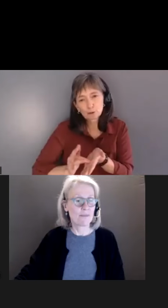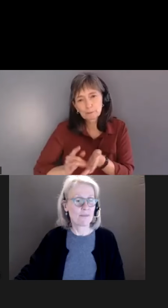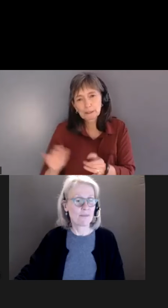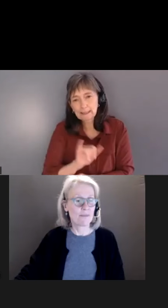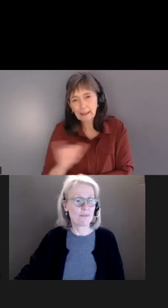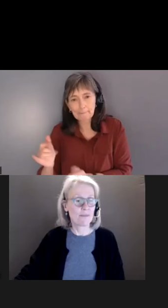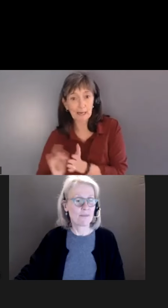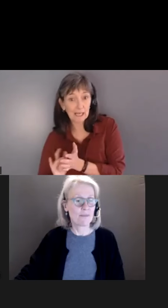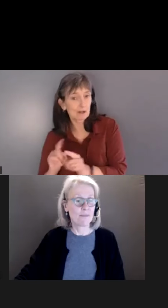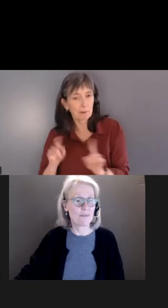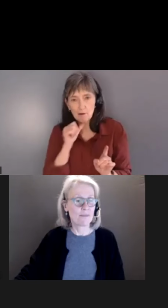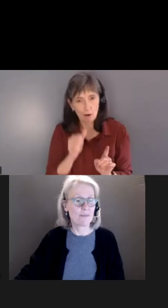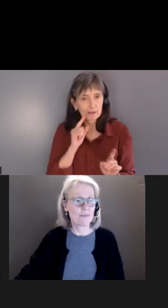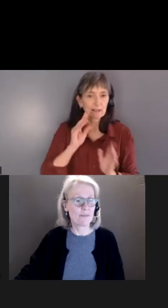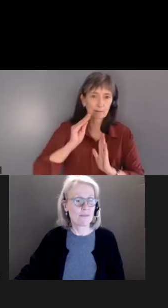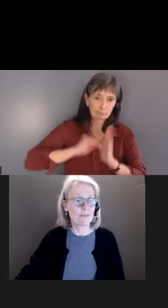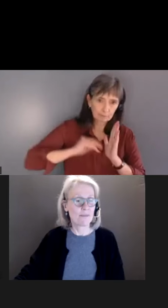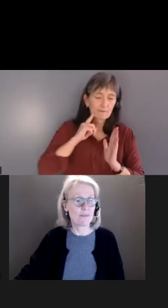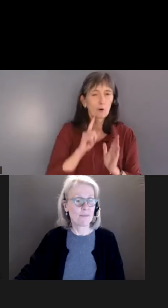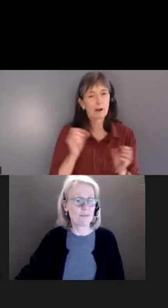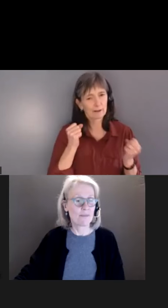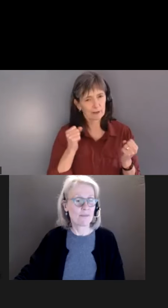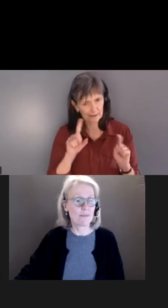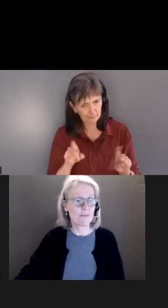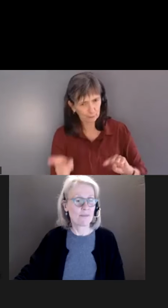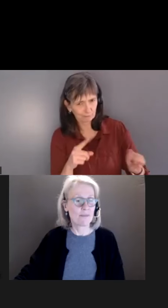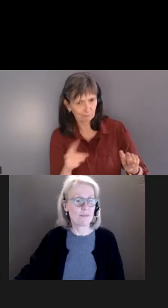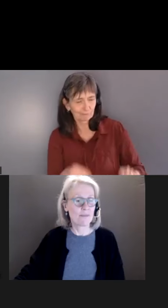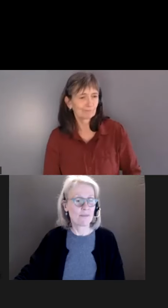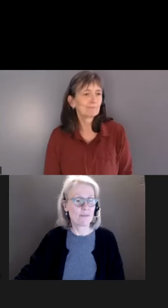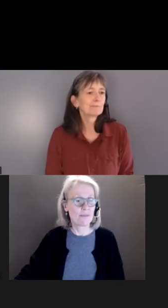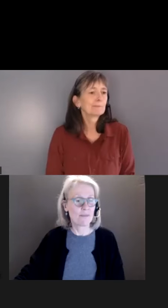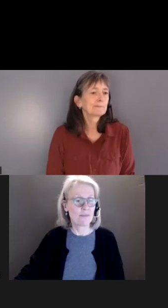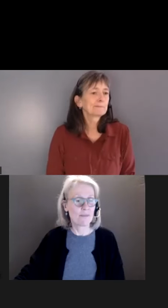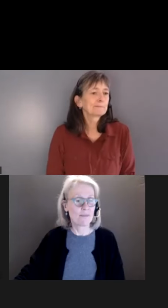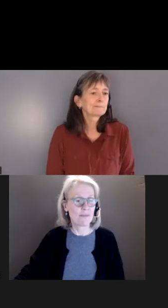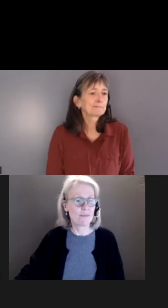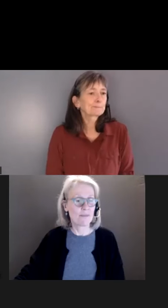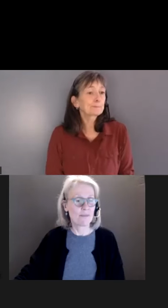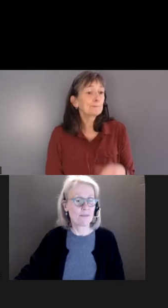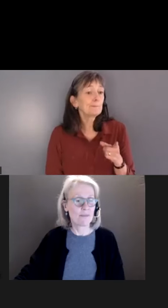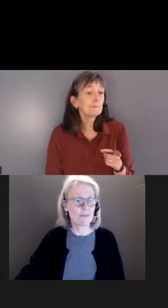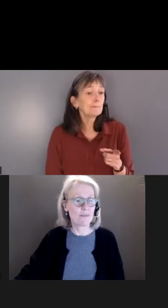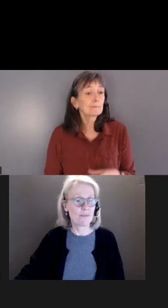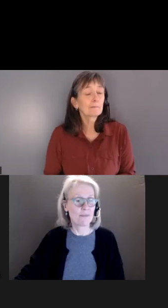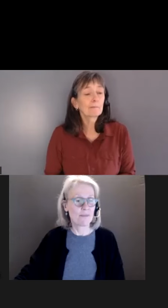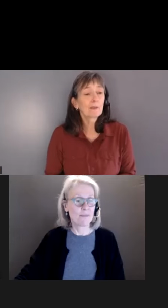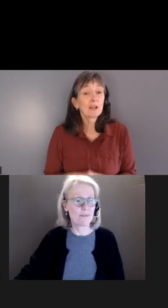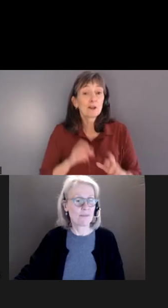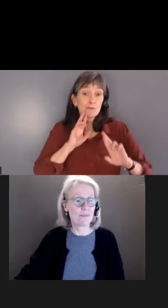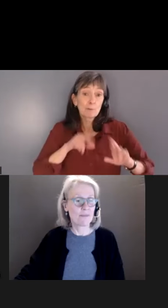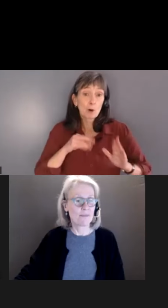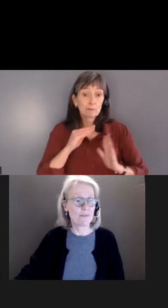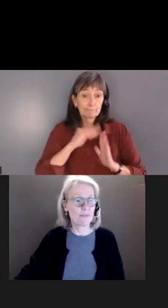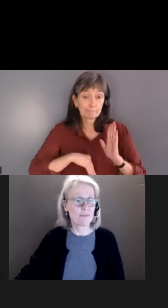And so in addition to outlining its framework on key factors that enable aging in the right place, in its report, the NIA